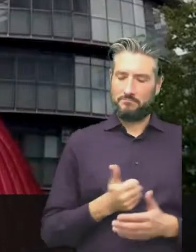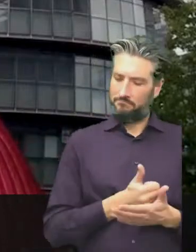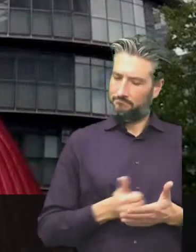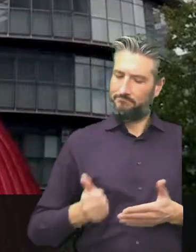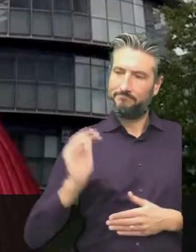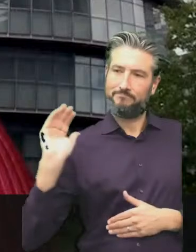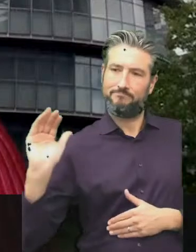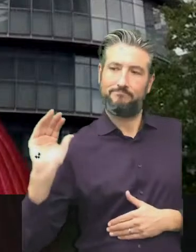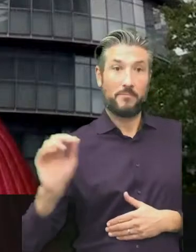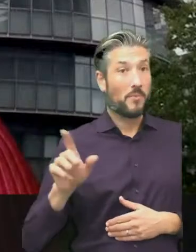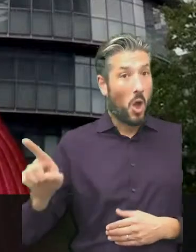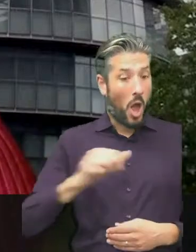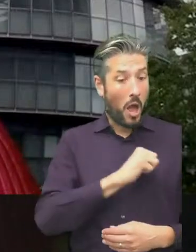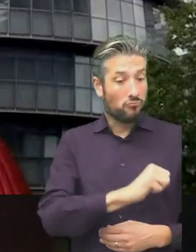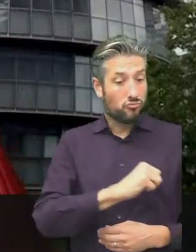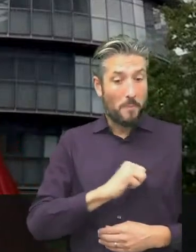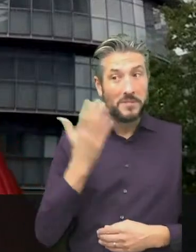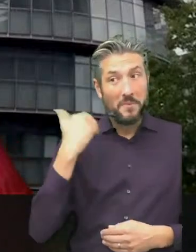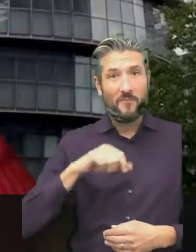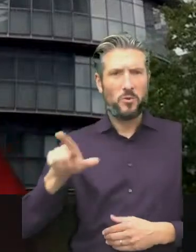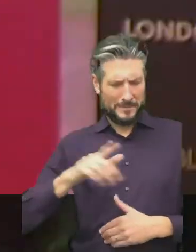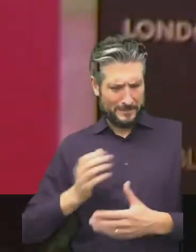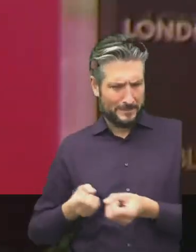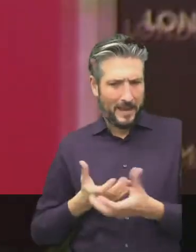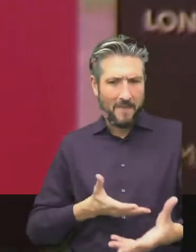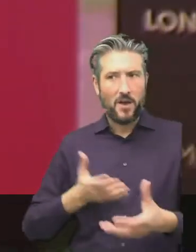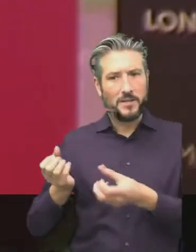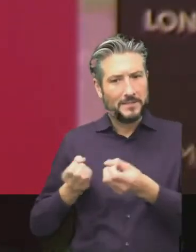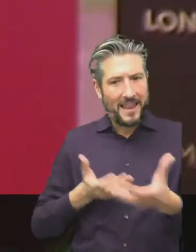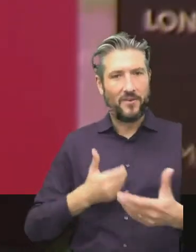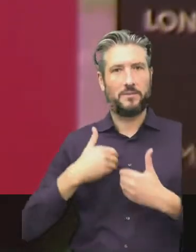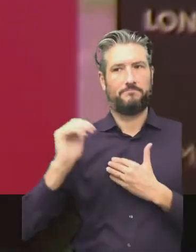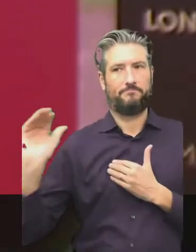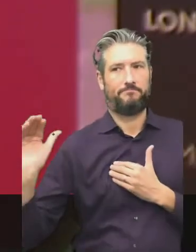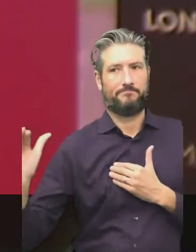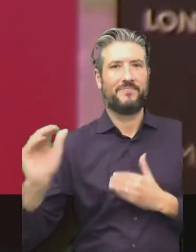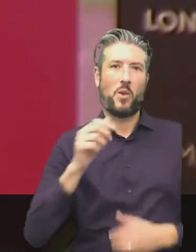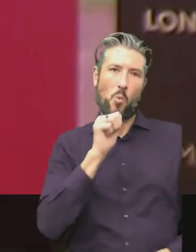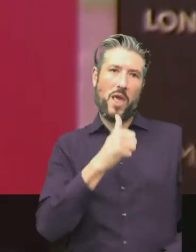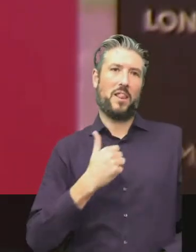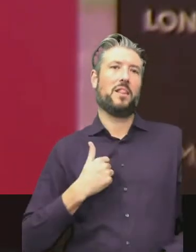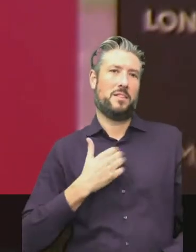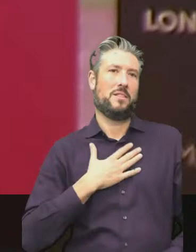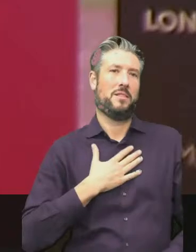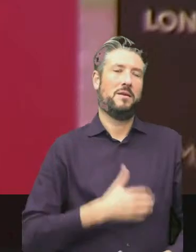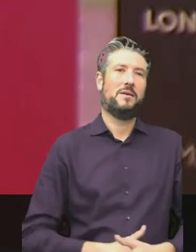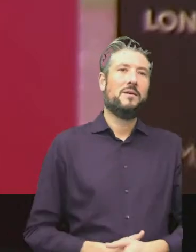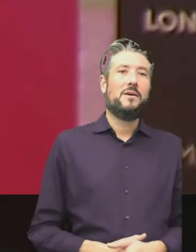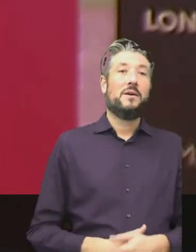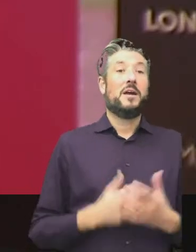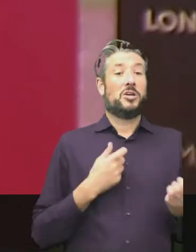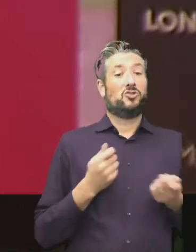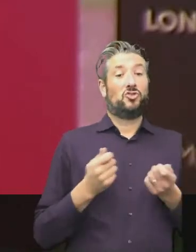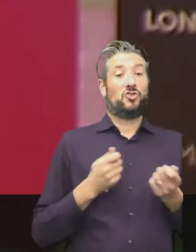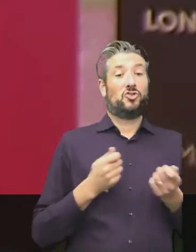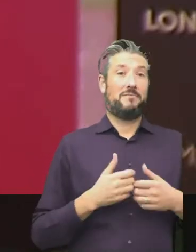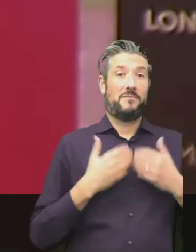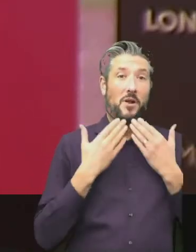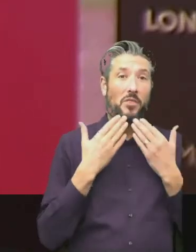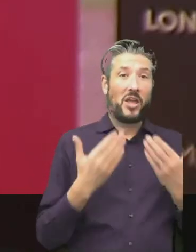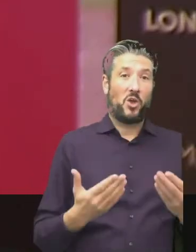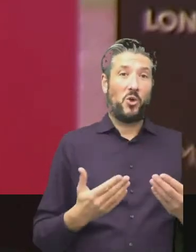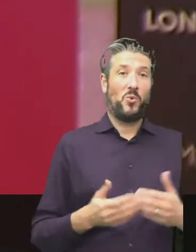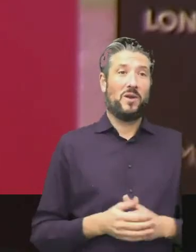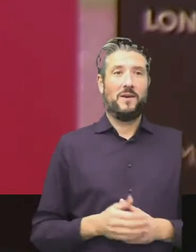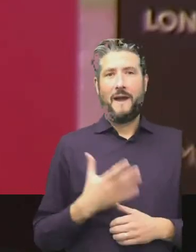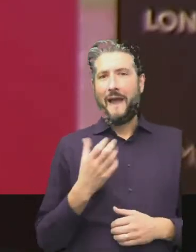he delivers. Thank you. Well, thank you very much. I'm afraid we do have a couple of